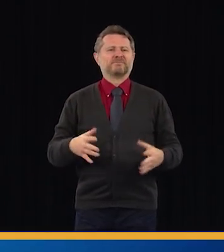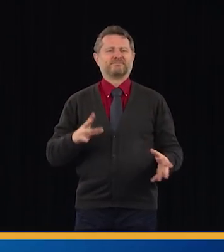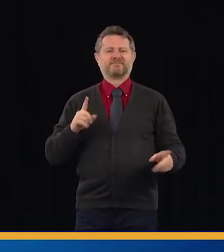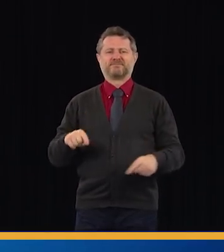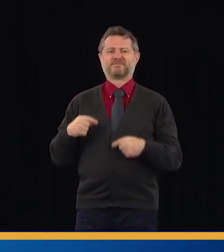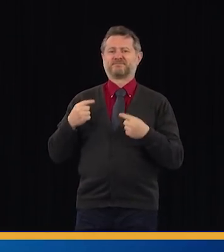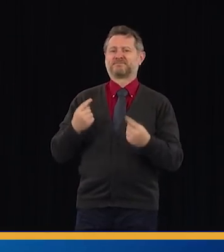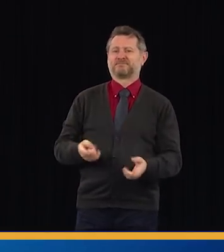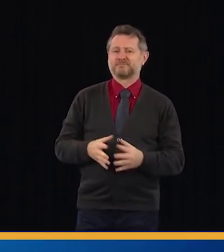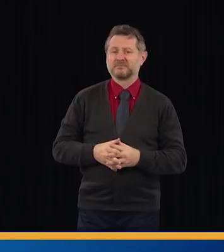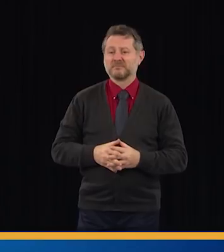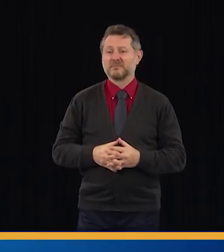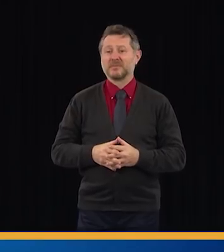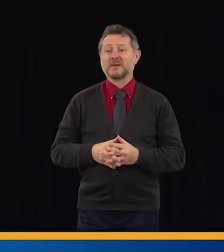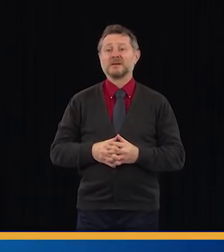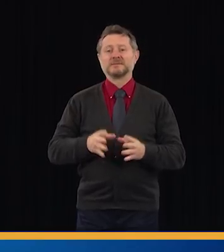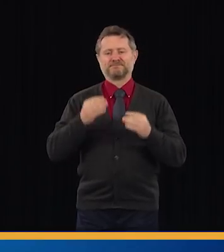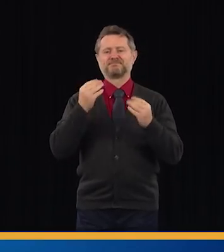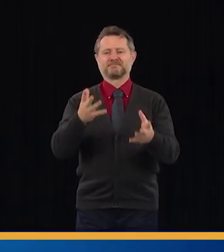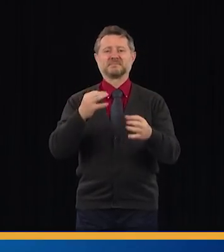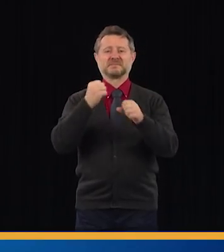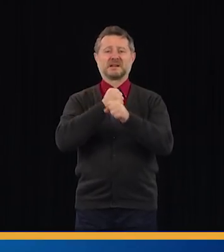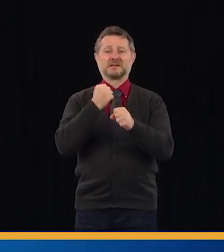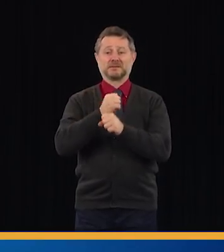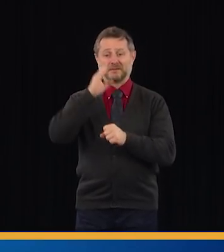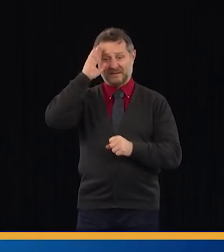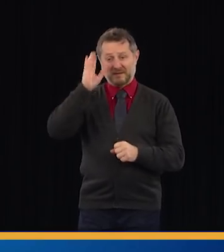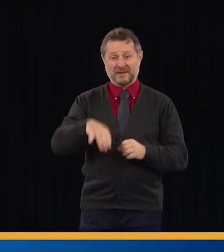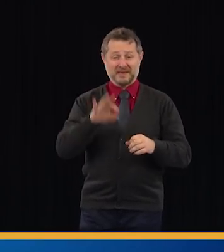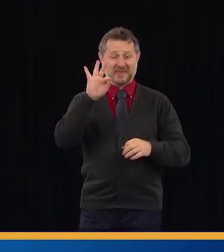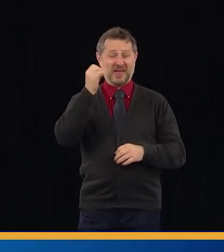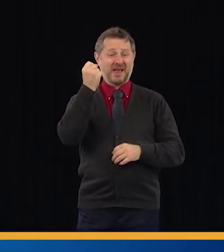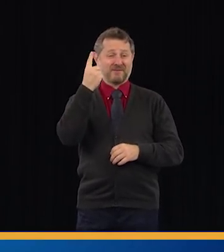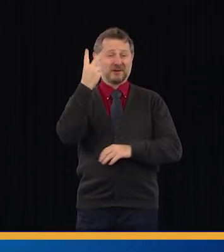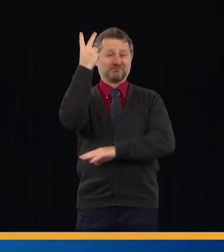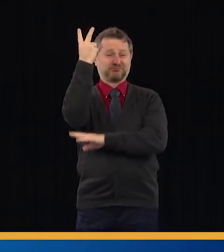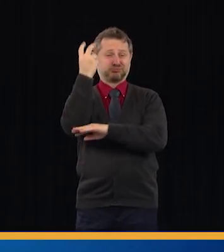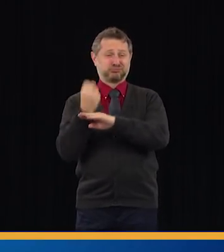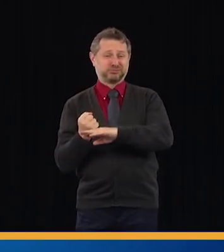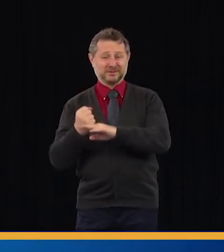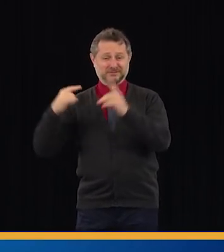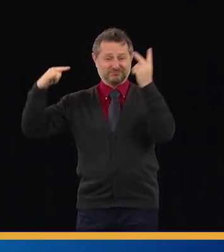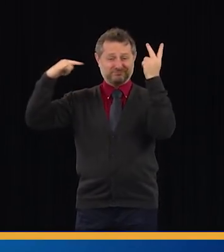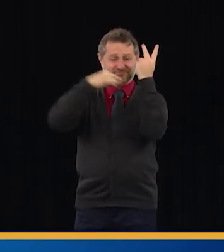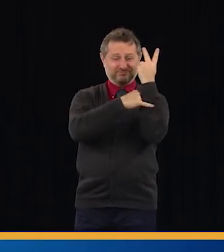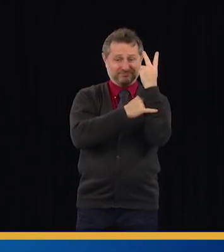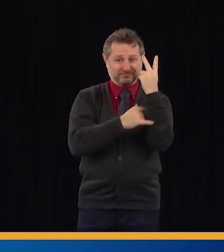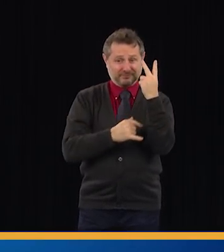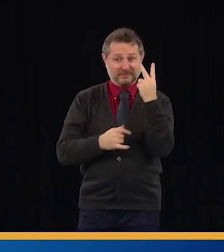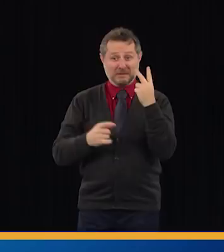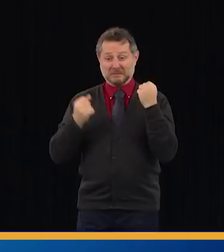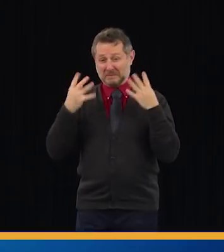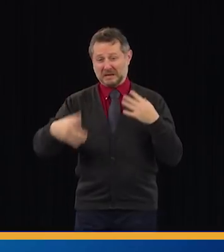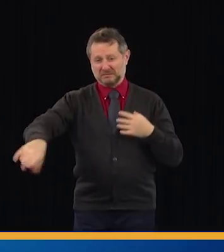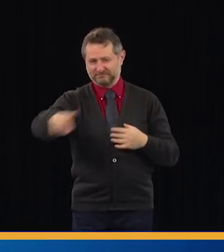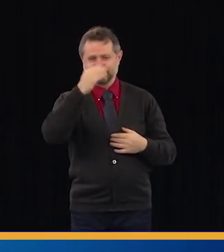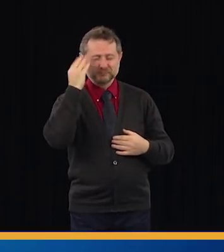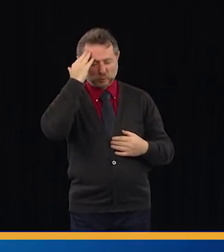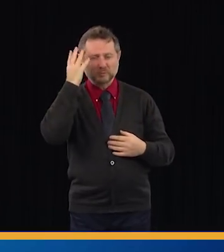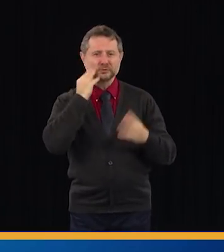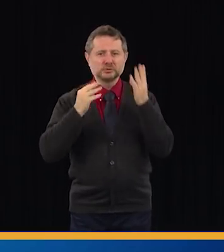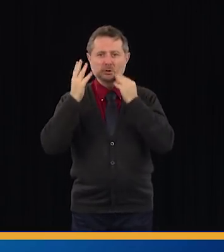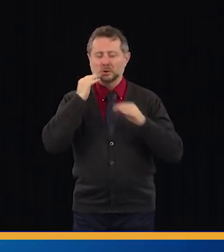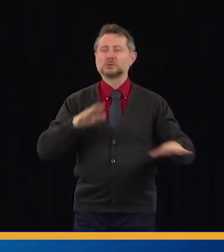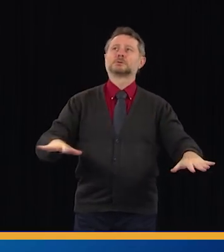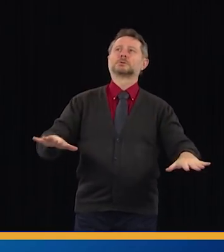Just to put a perspective on this, 9/11, which so many of us lived through in